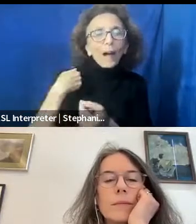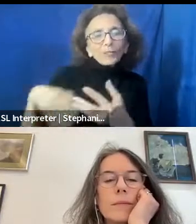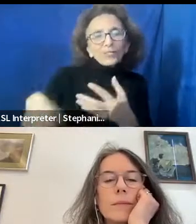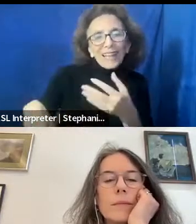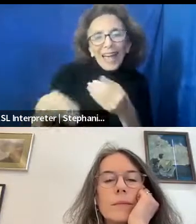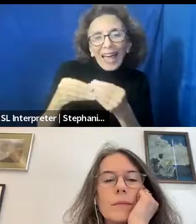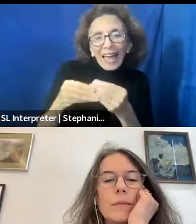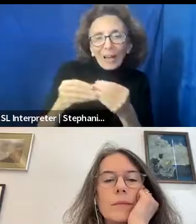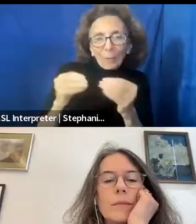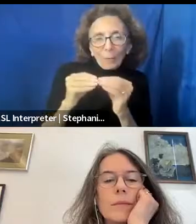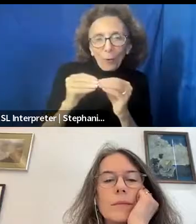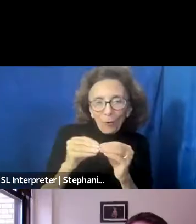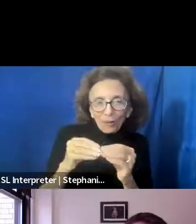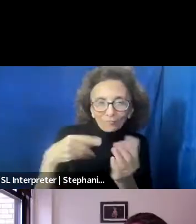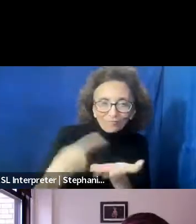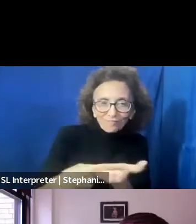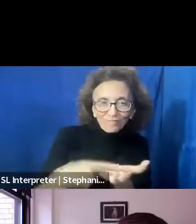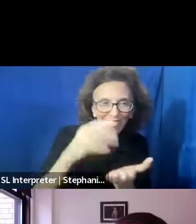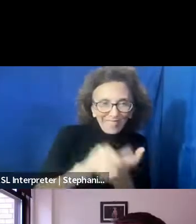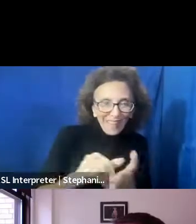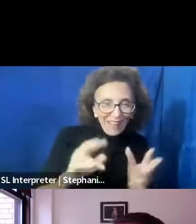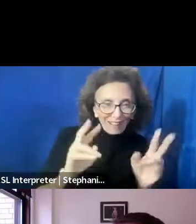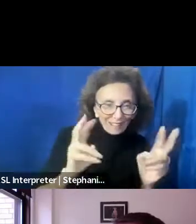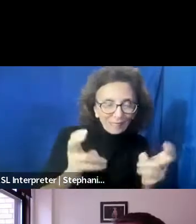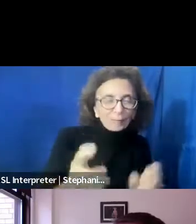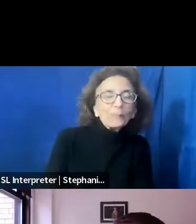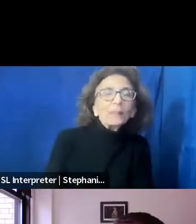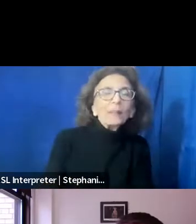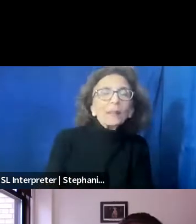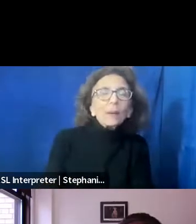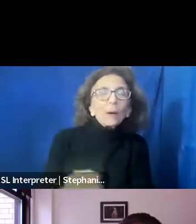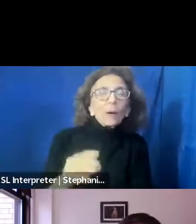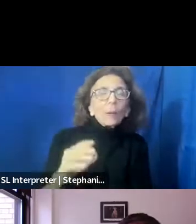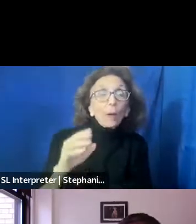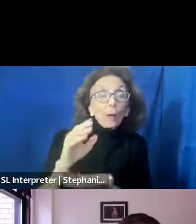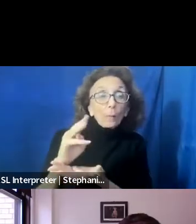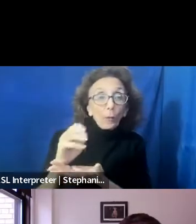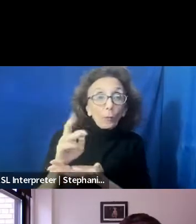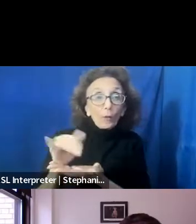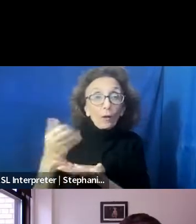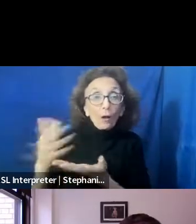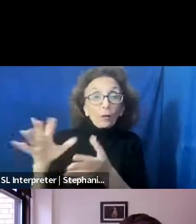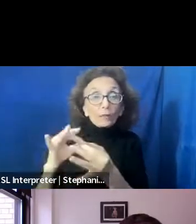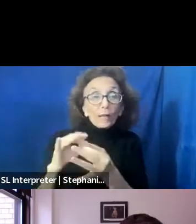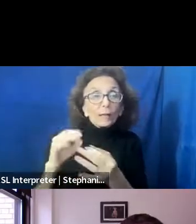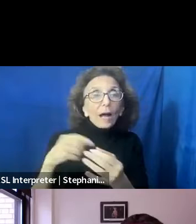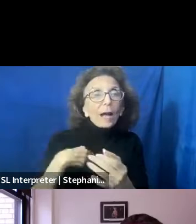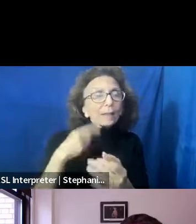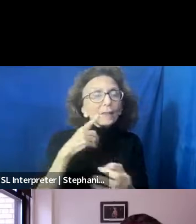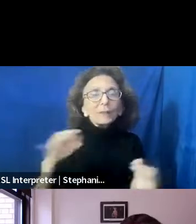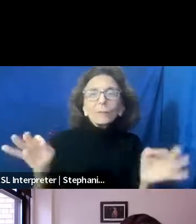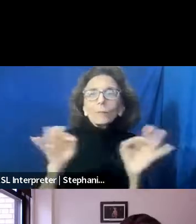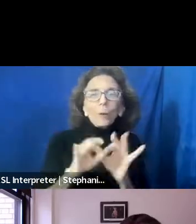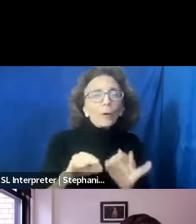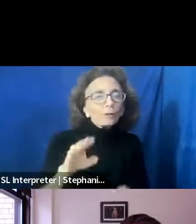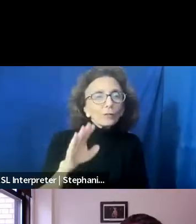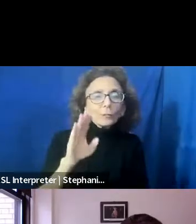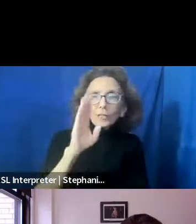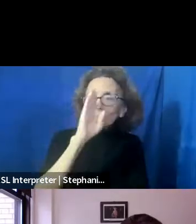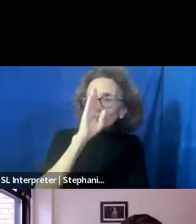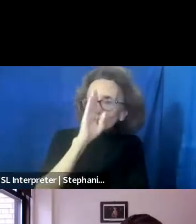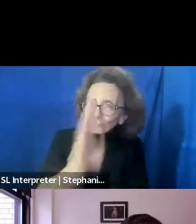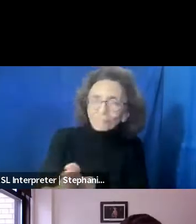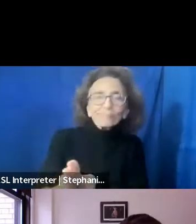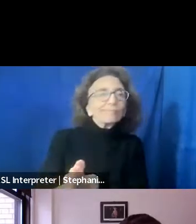particularly what Maria was saying, is when I think it is really good to be upfront with expectations with